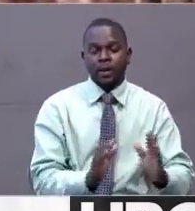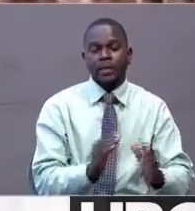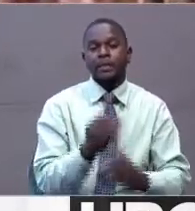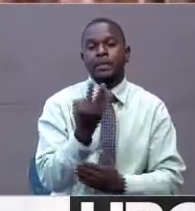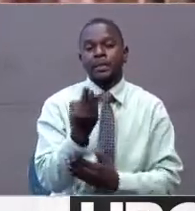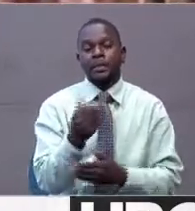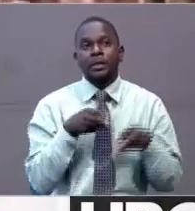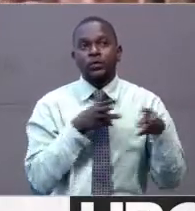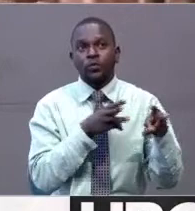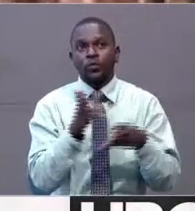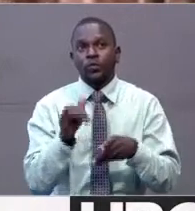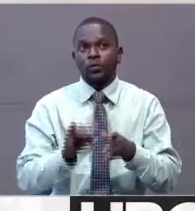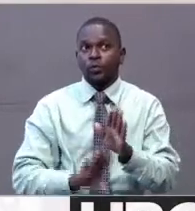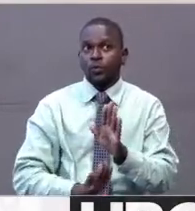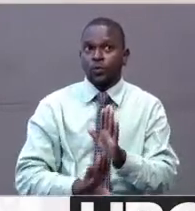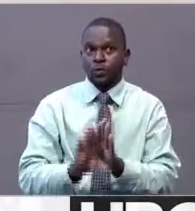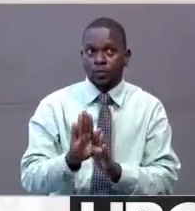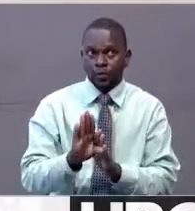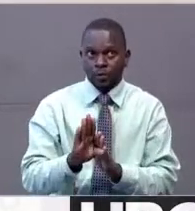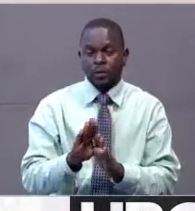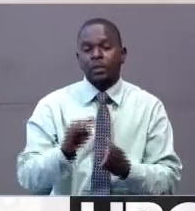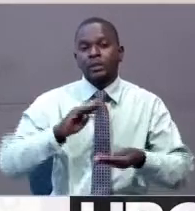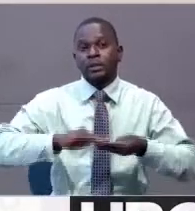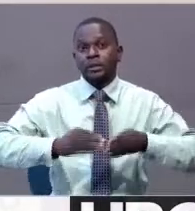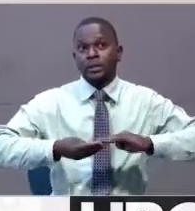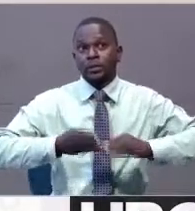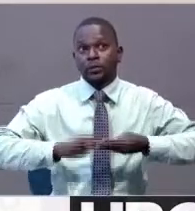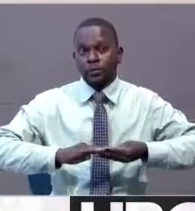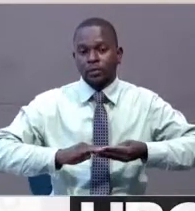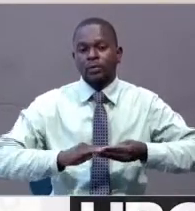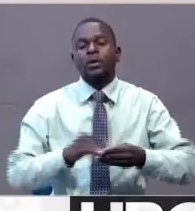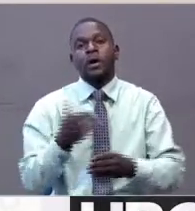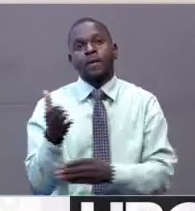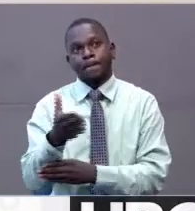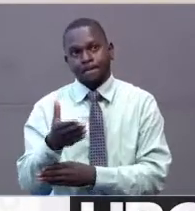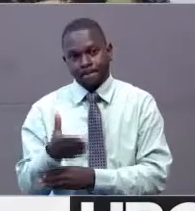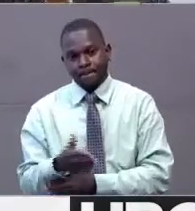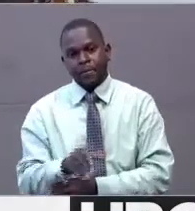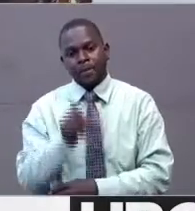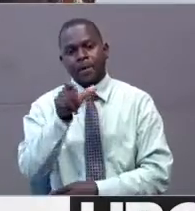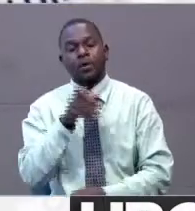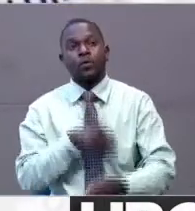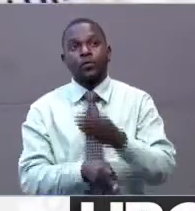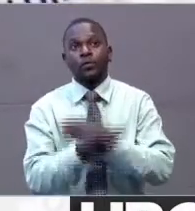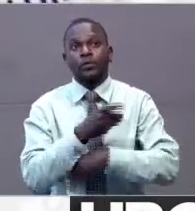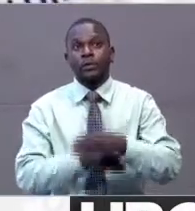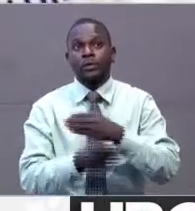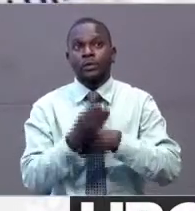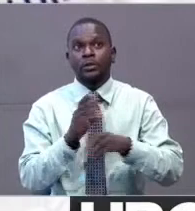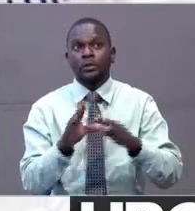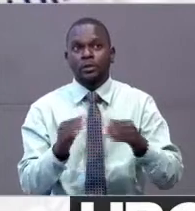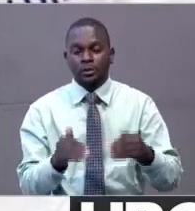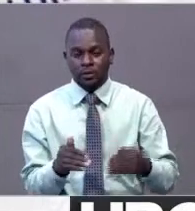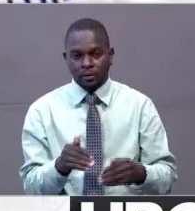for strategic development of stakeholders. The Minister for Persons with Disabilities, Grace Helen